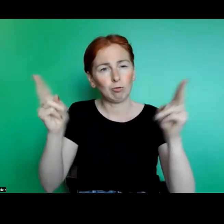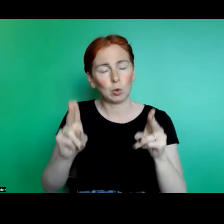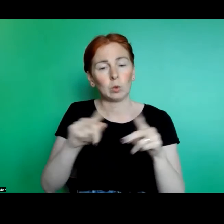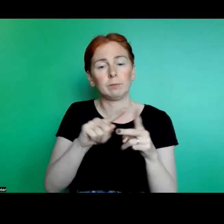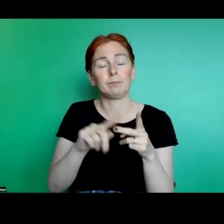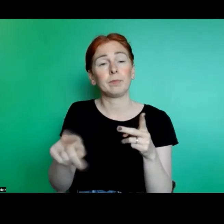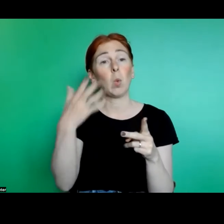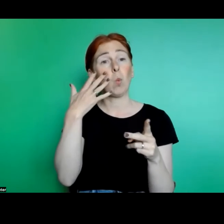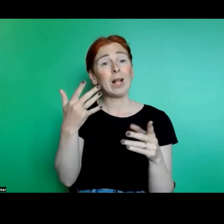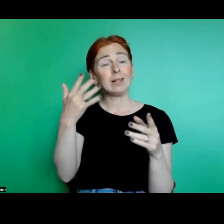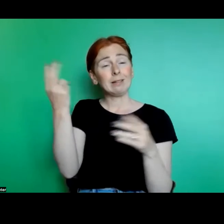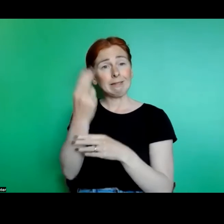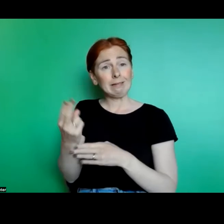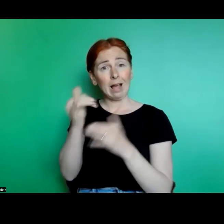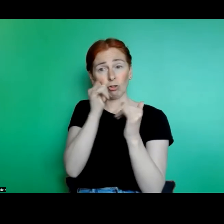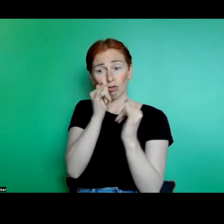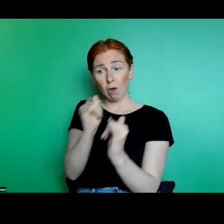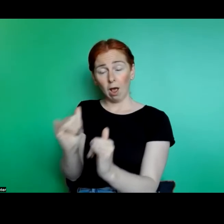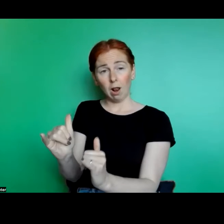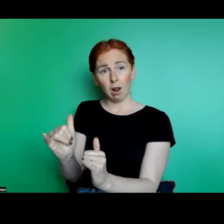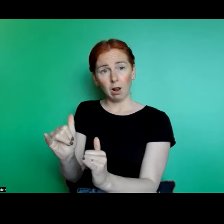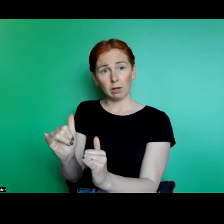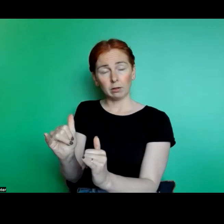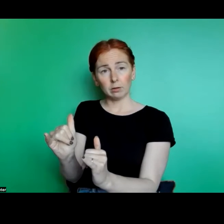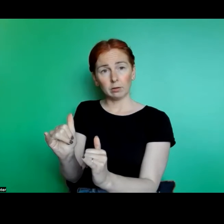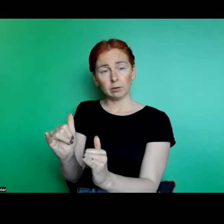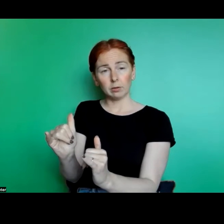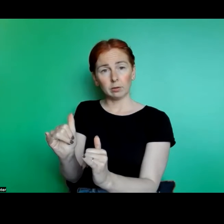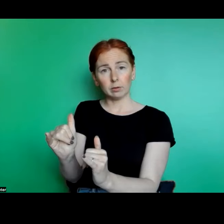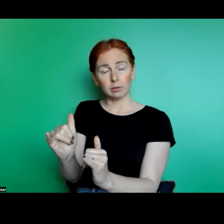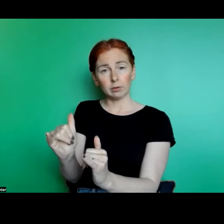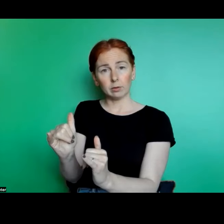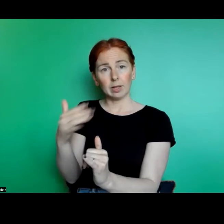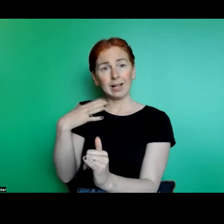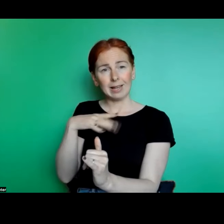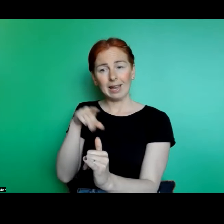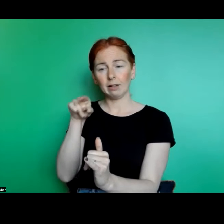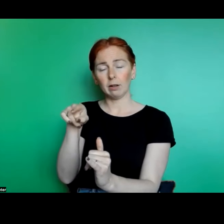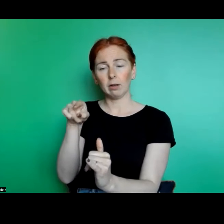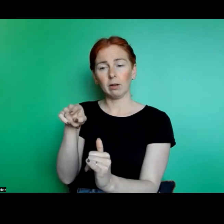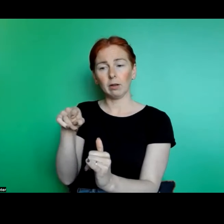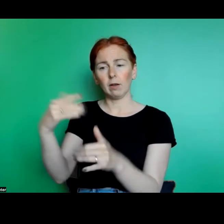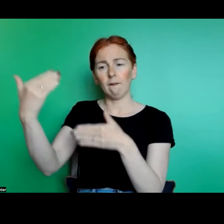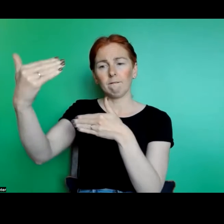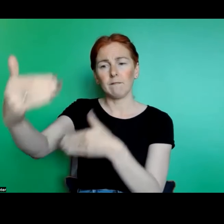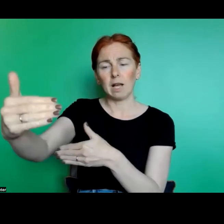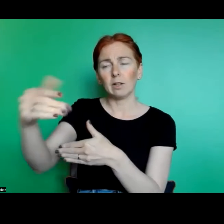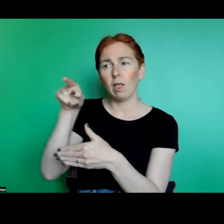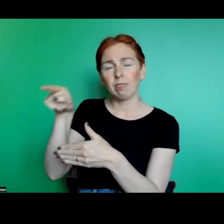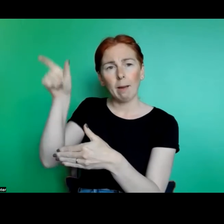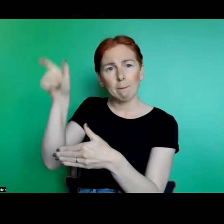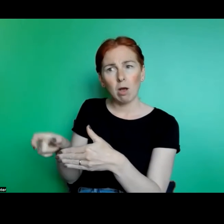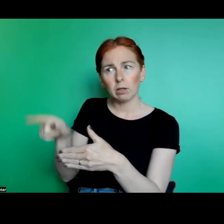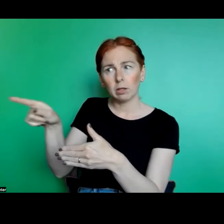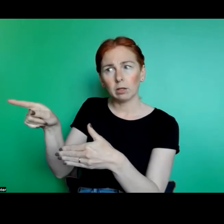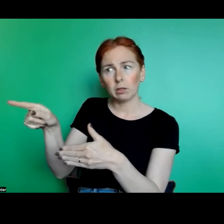in that phase of disease where they do have degeneration, which you're trying to prevent, and it's actually going rapidly enough